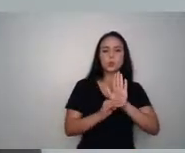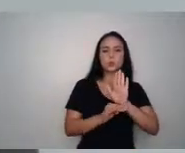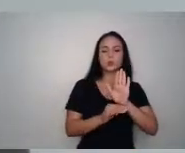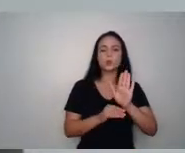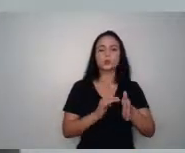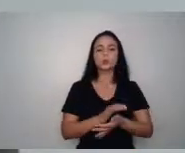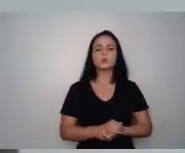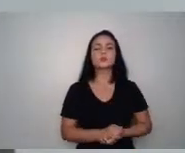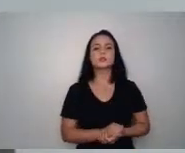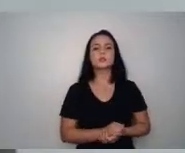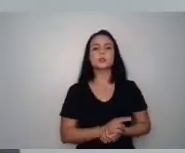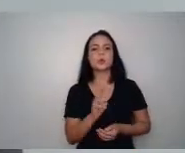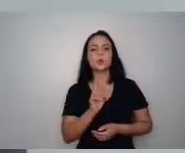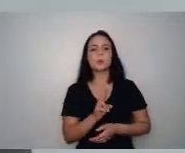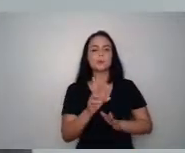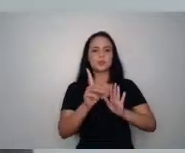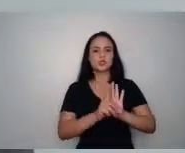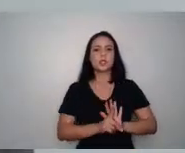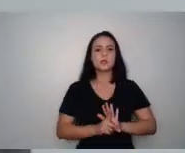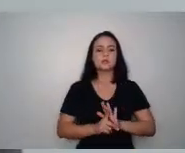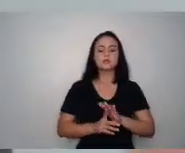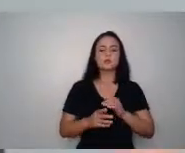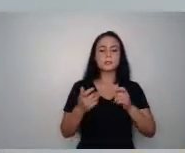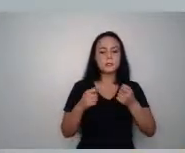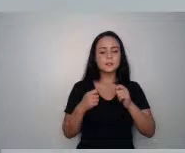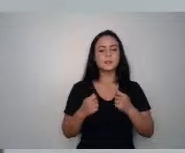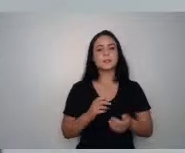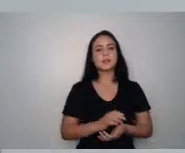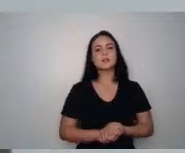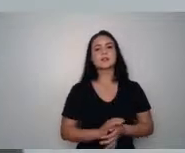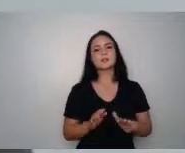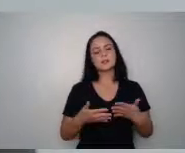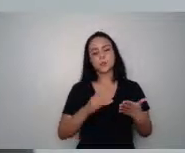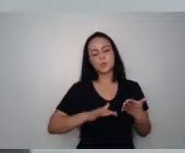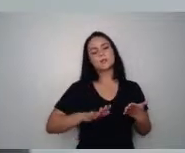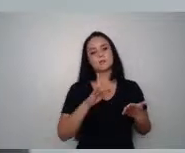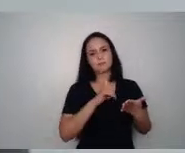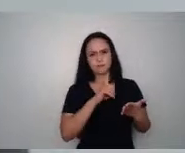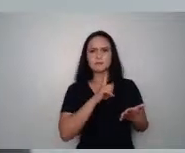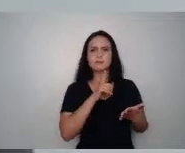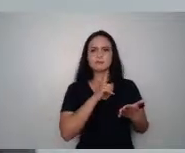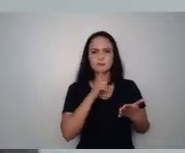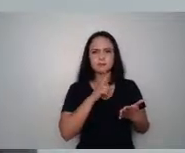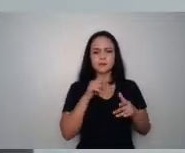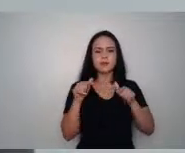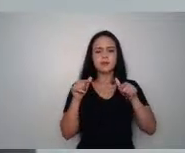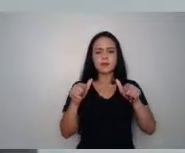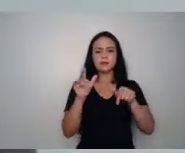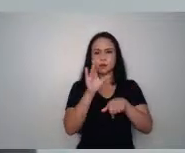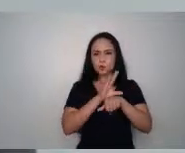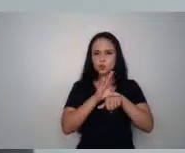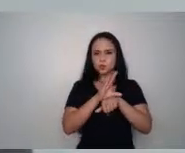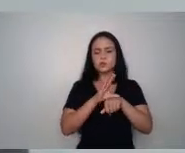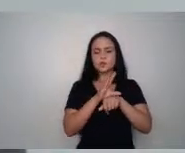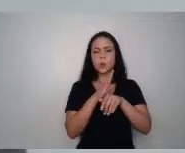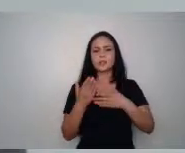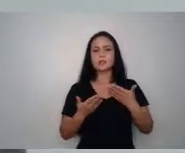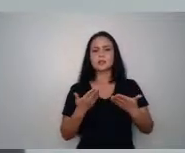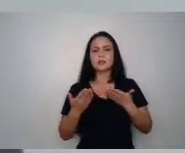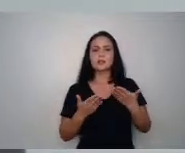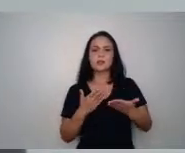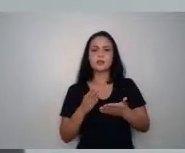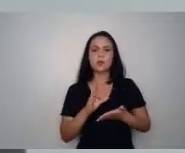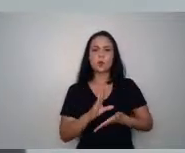legislation, they start being called fundamental rights. And we do have this in our